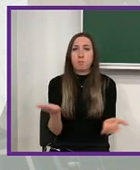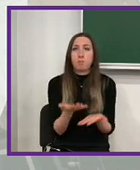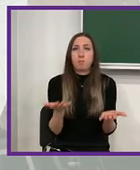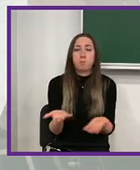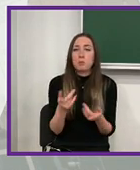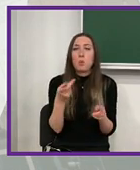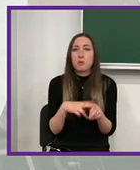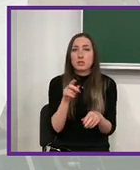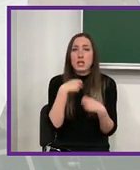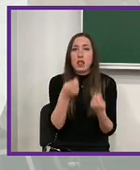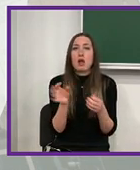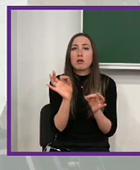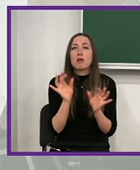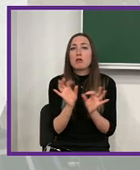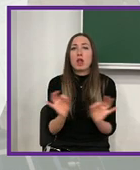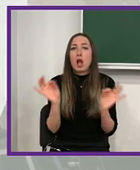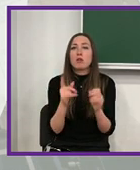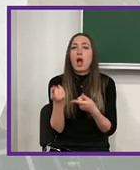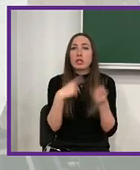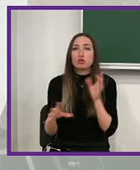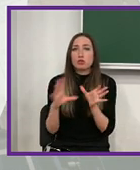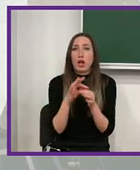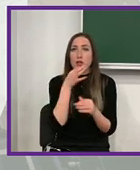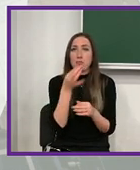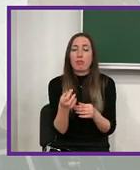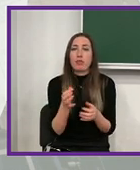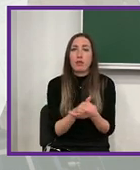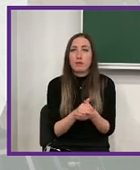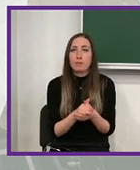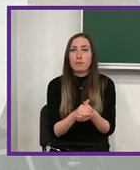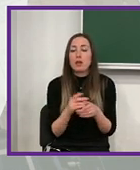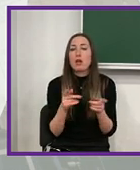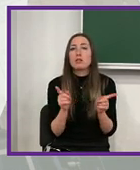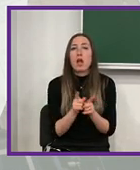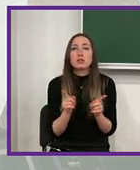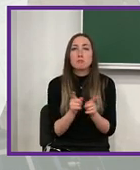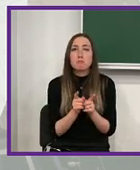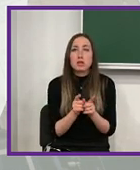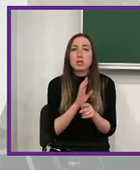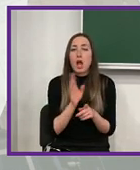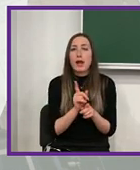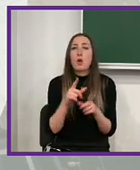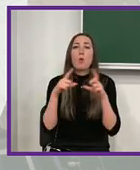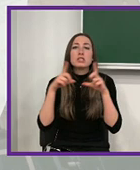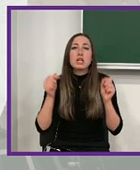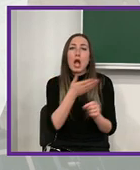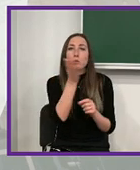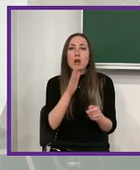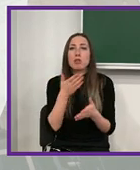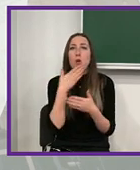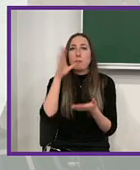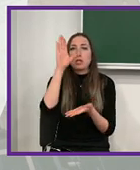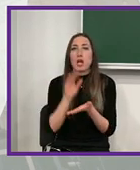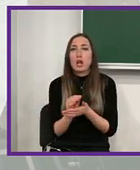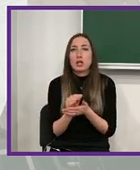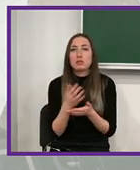the company, because they will have, well, very little idea about the experiences of women. And they might just not come across the idea that, you